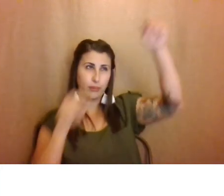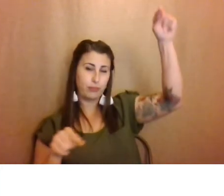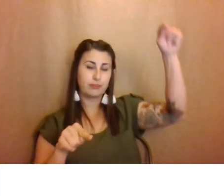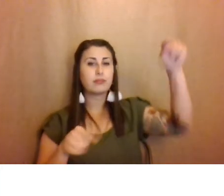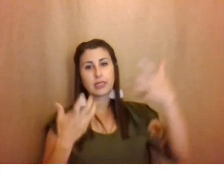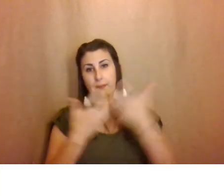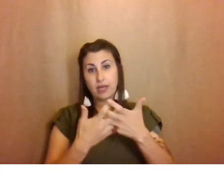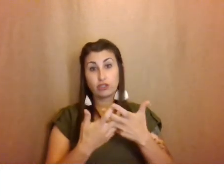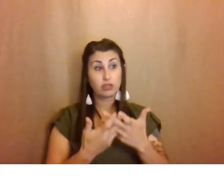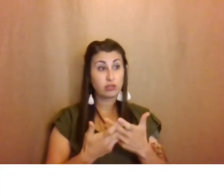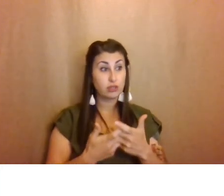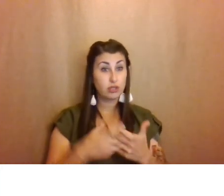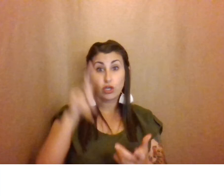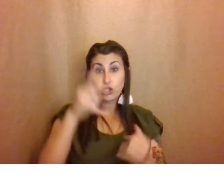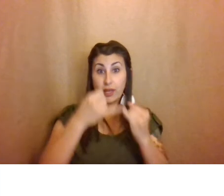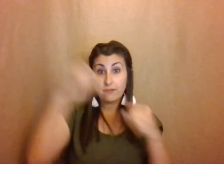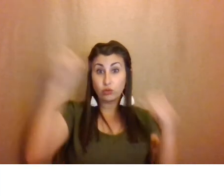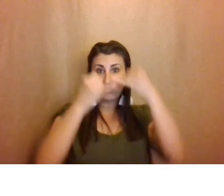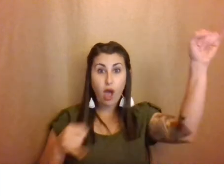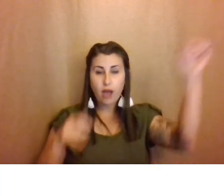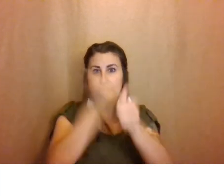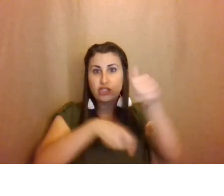your papers? No. Okay.